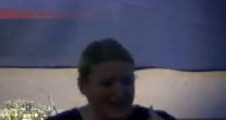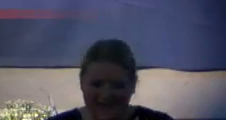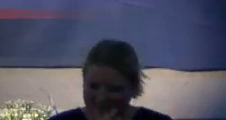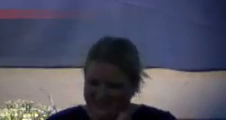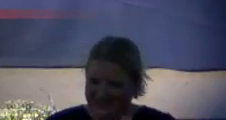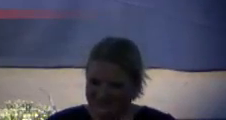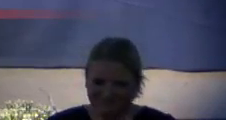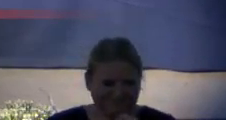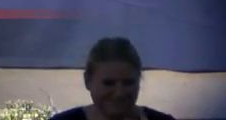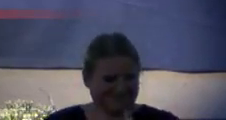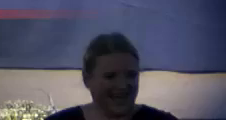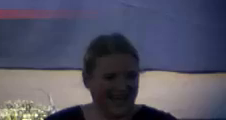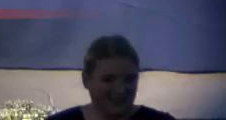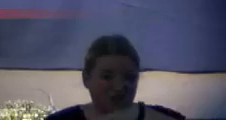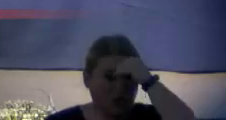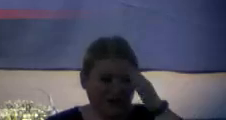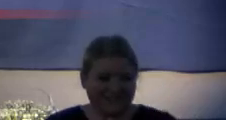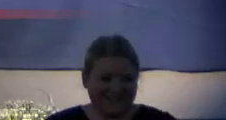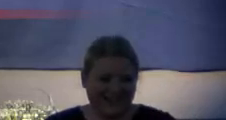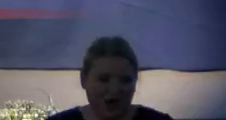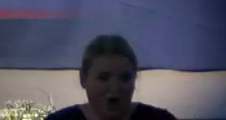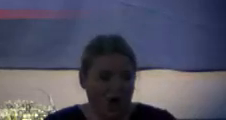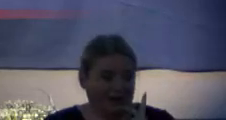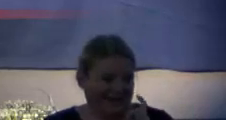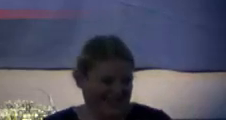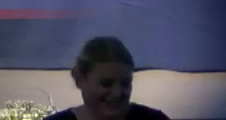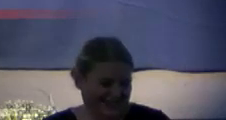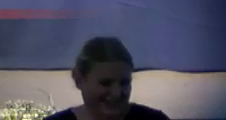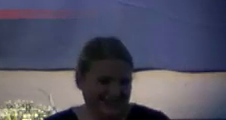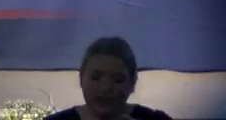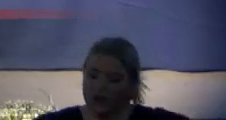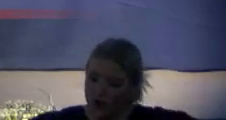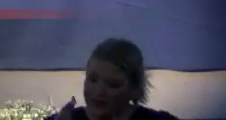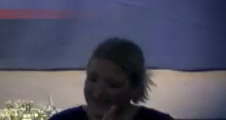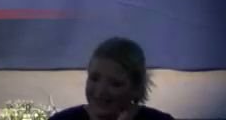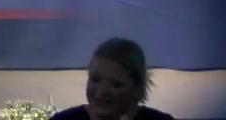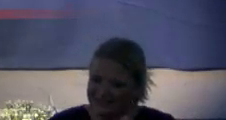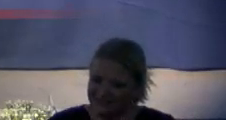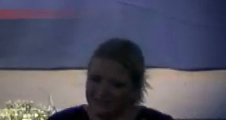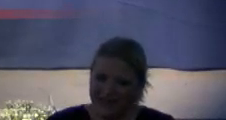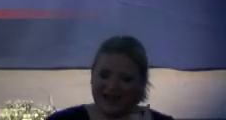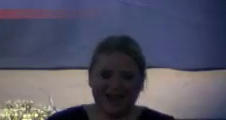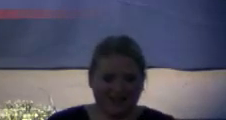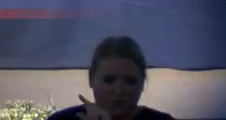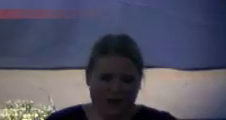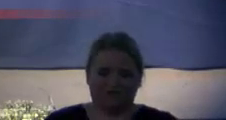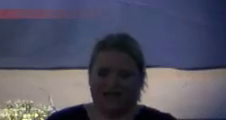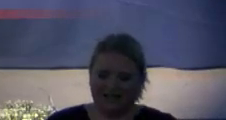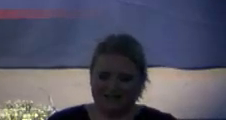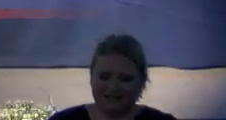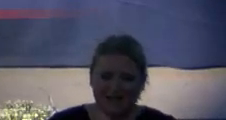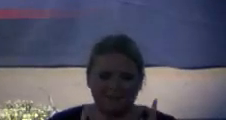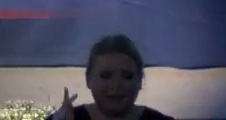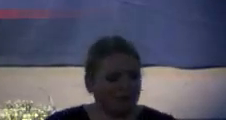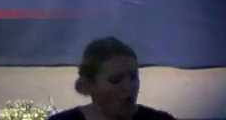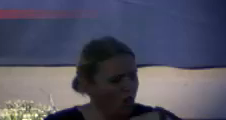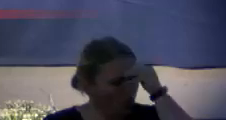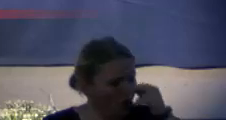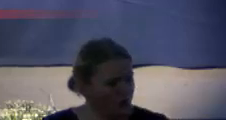just as I have finally learned to sing on key. These talents make us qualified. And the people who manage to learn